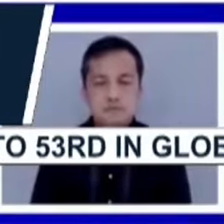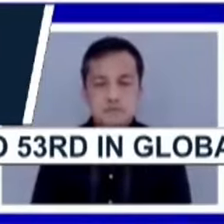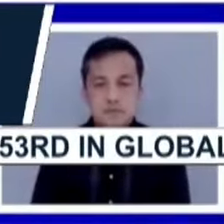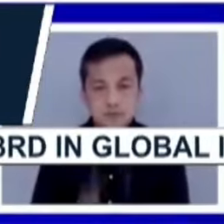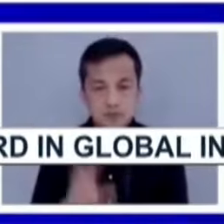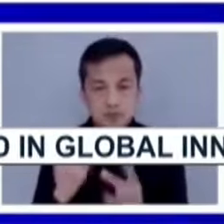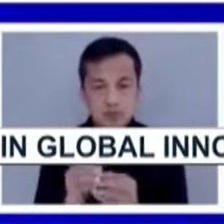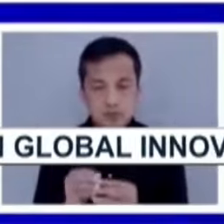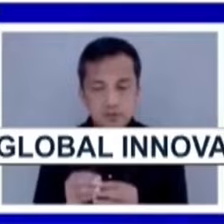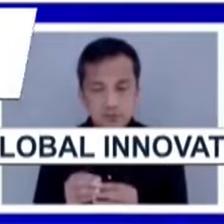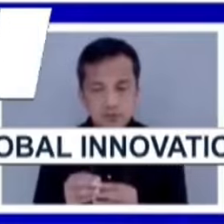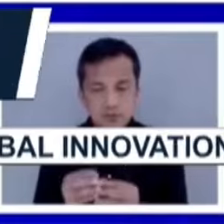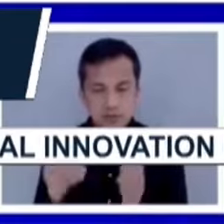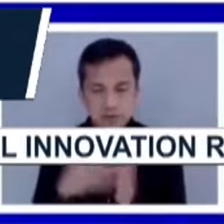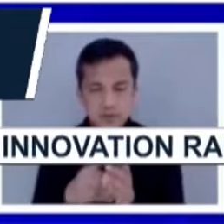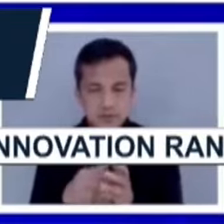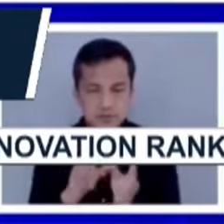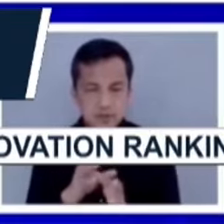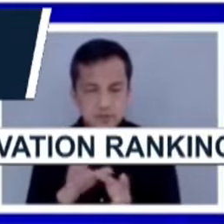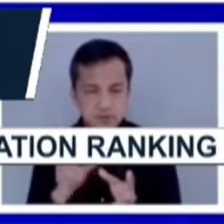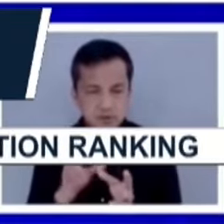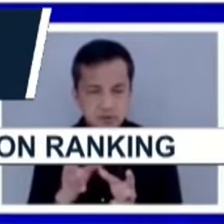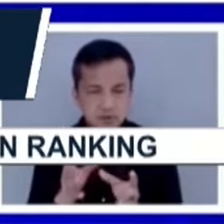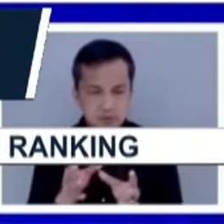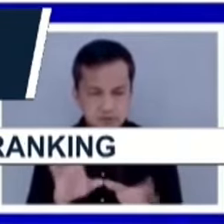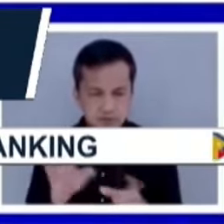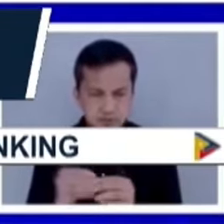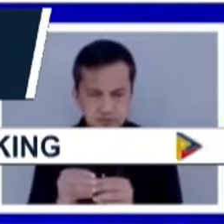computation, it's a combination, pero parang substantial yung